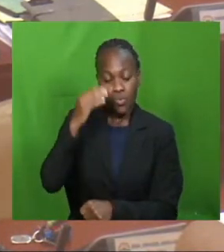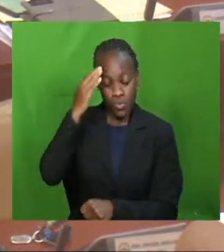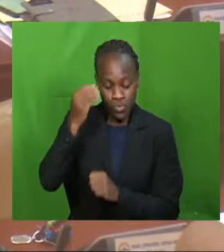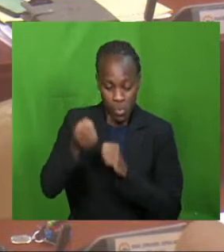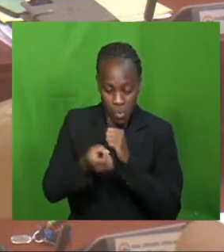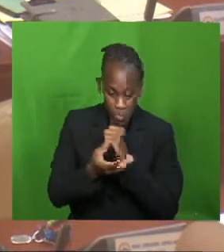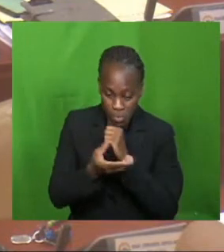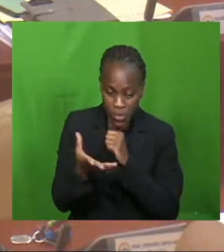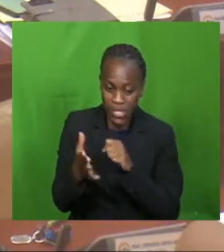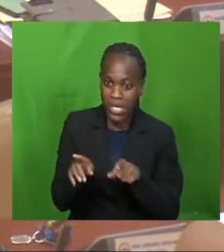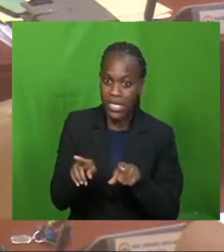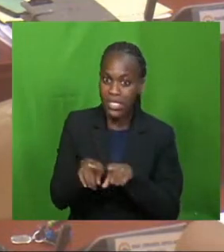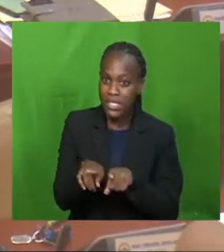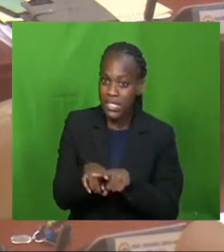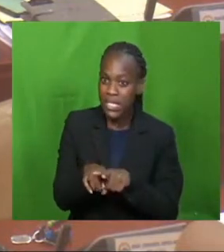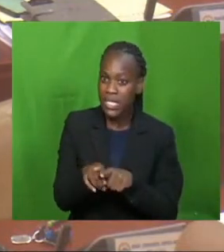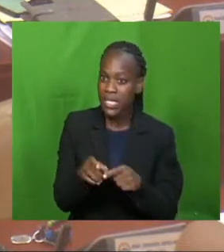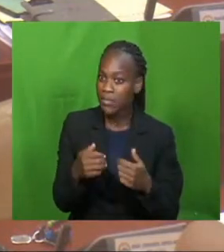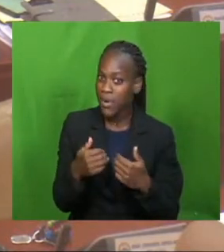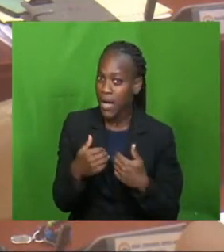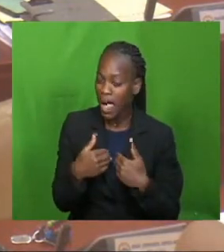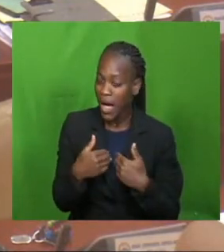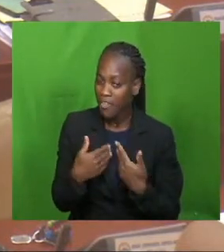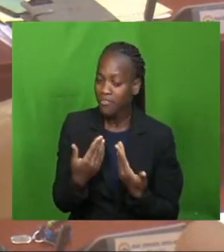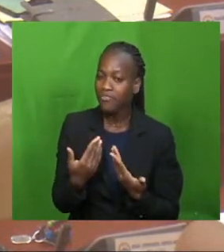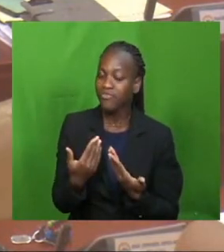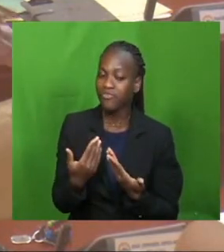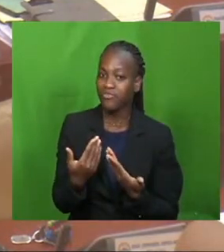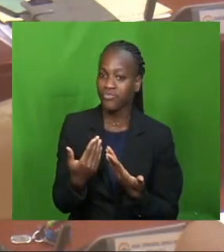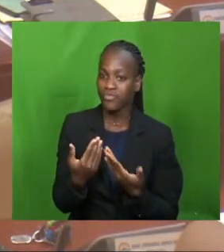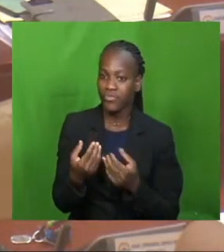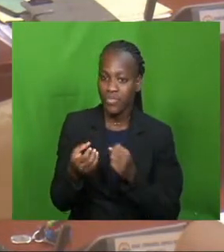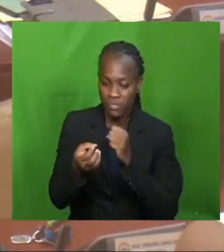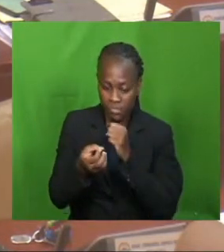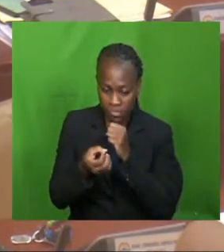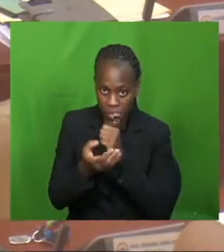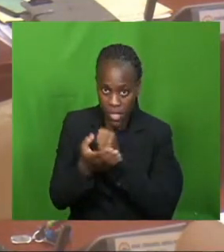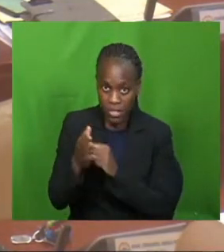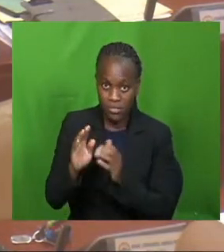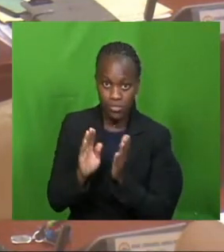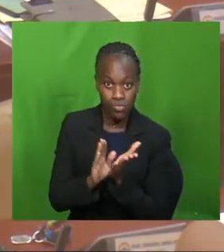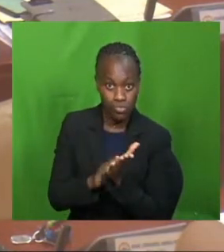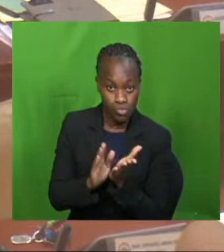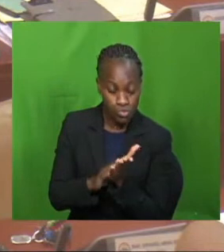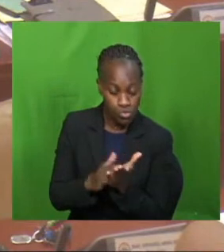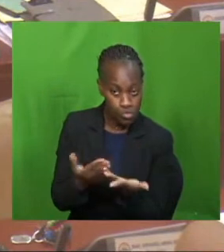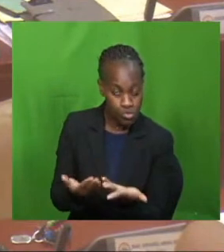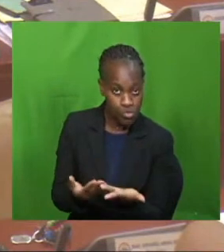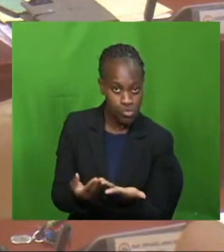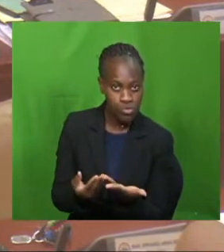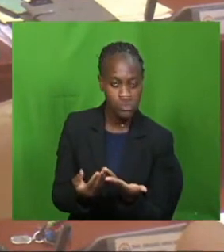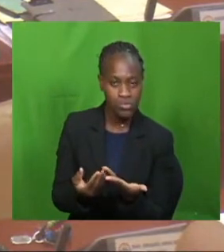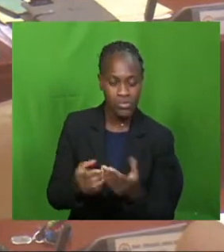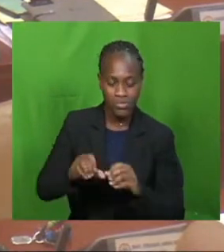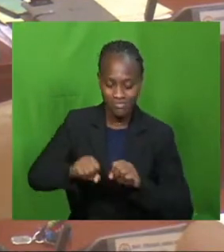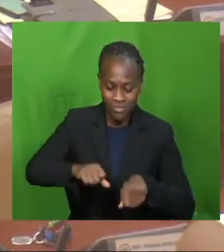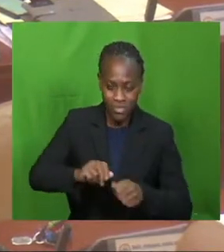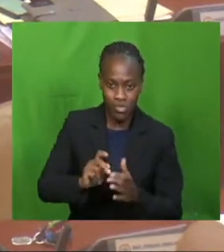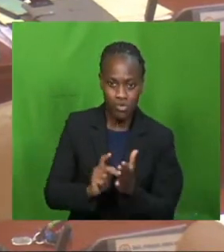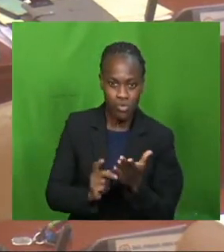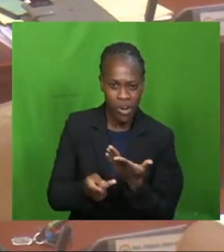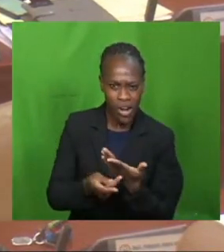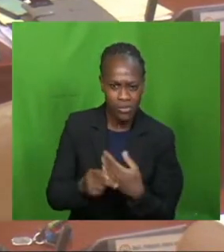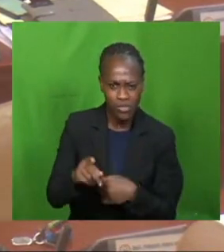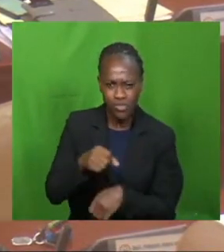also, you have Institute of Journalism, you have degree programs. Are you considering ensuring